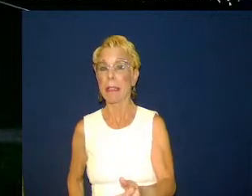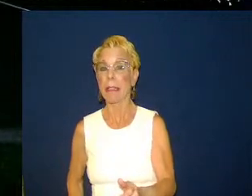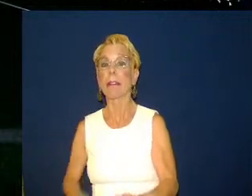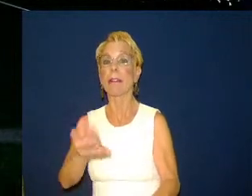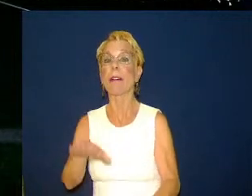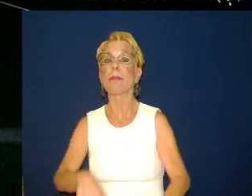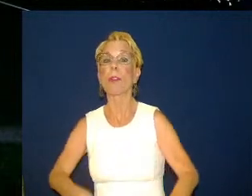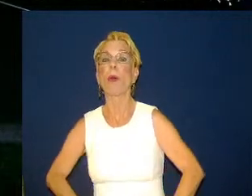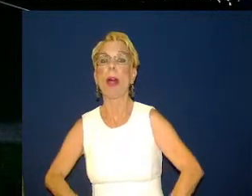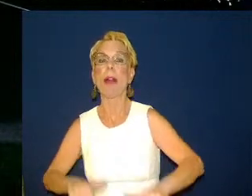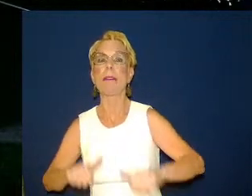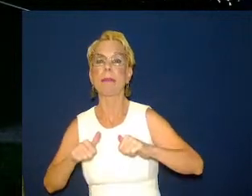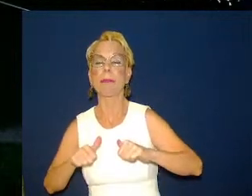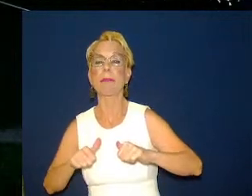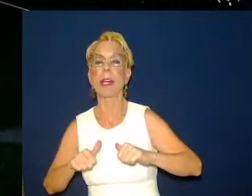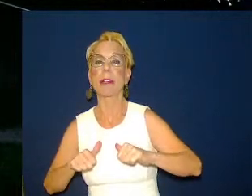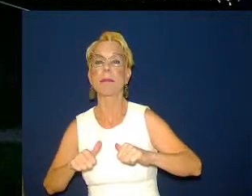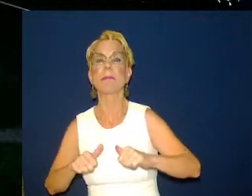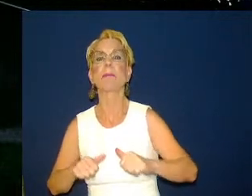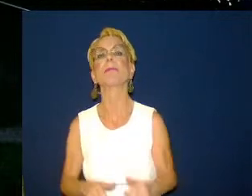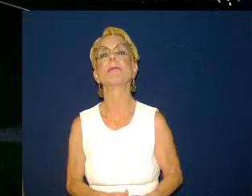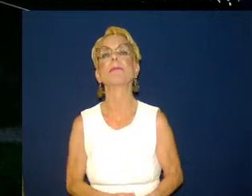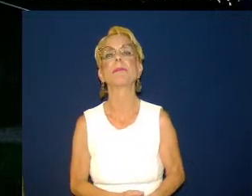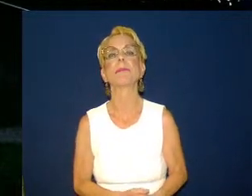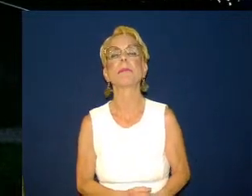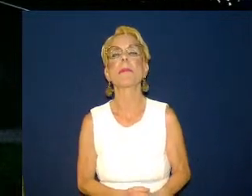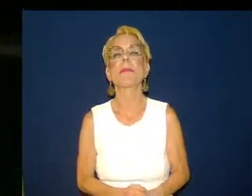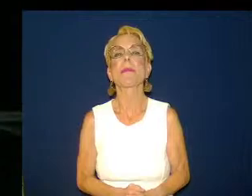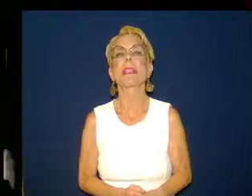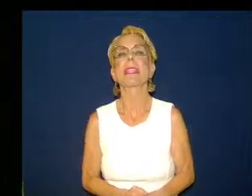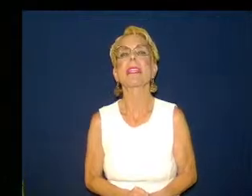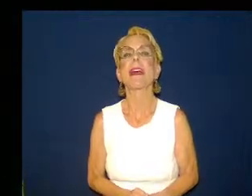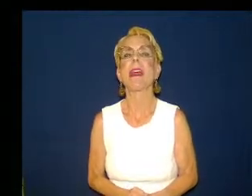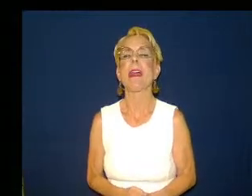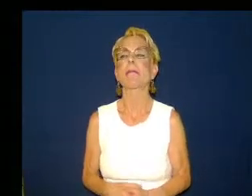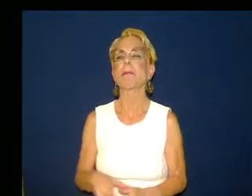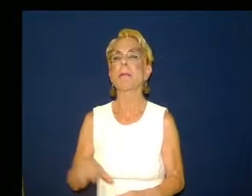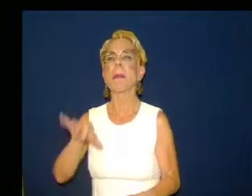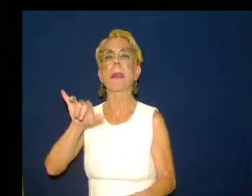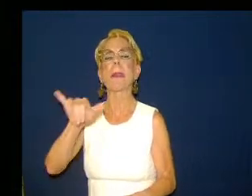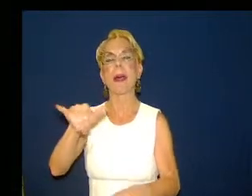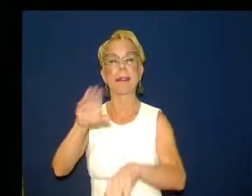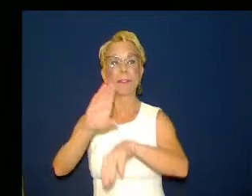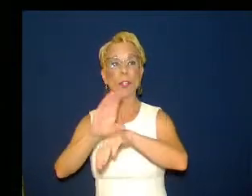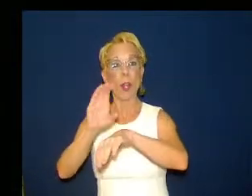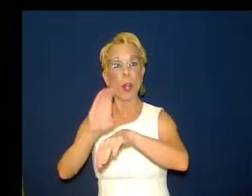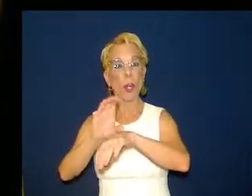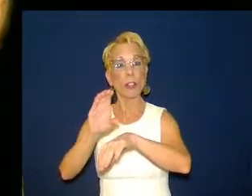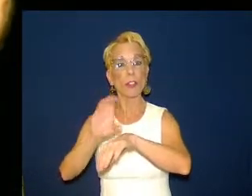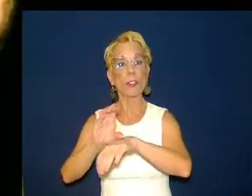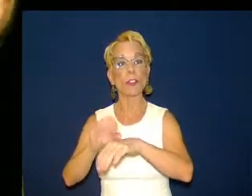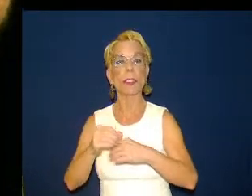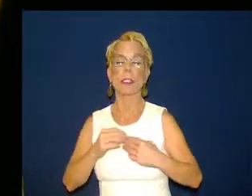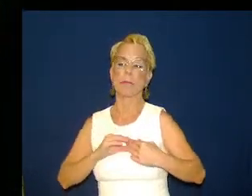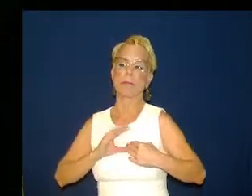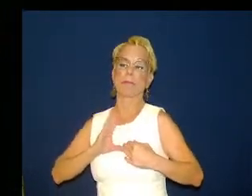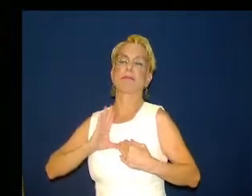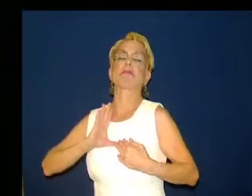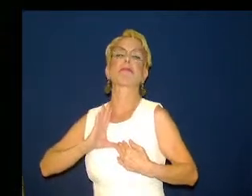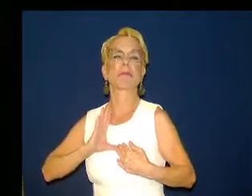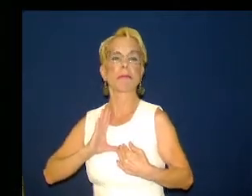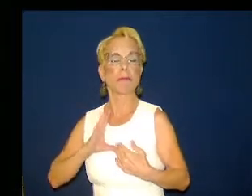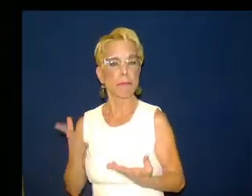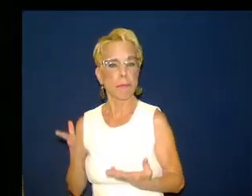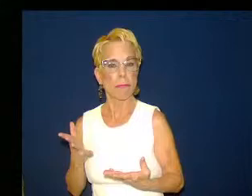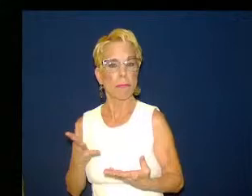opportunity and they had an optimistic attitude. There's another thing that the church needs to be